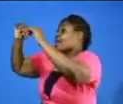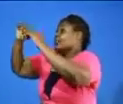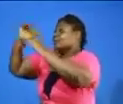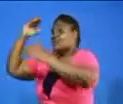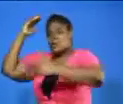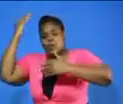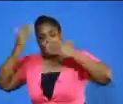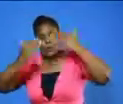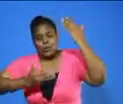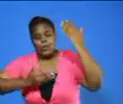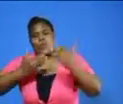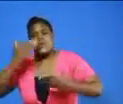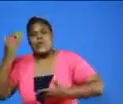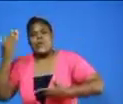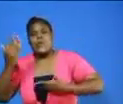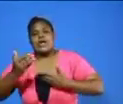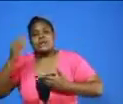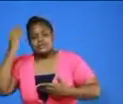Blessed